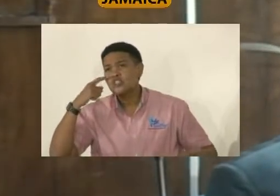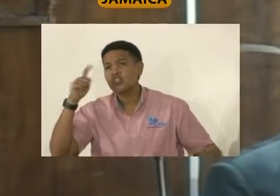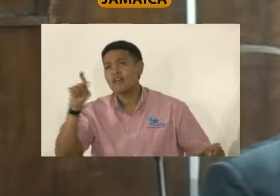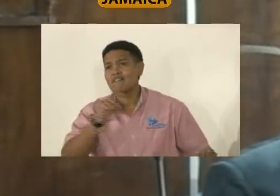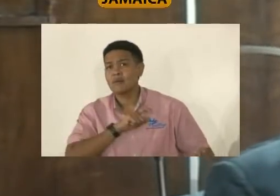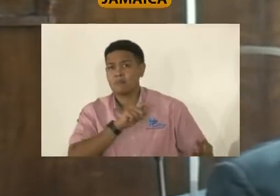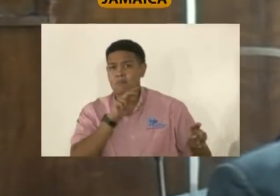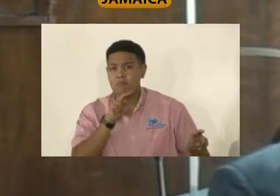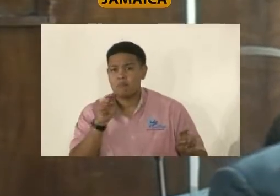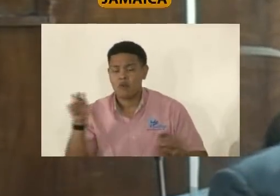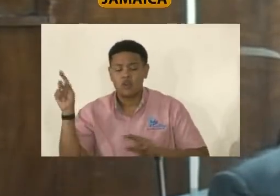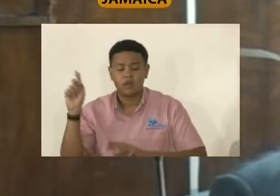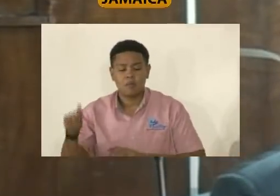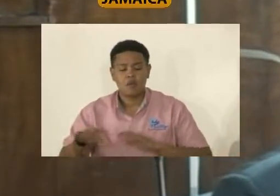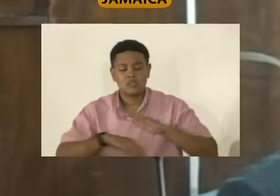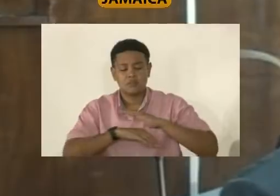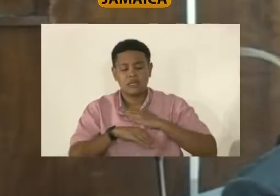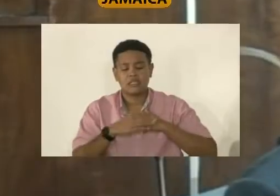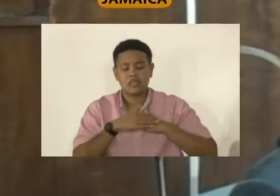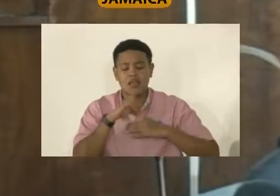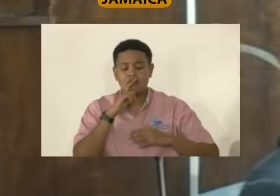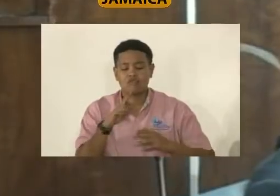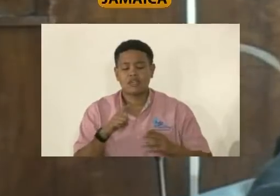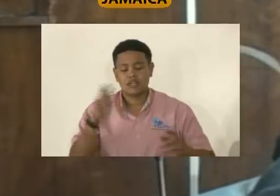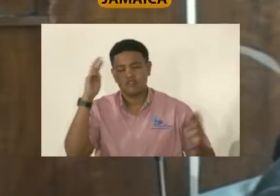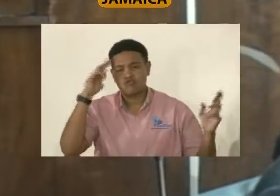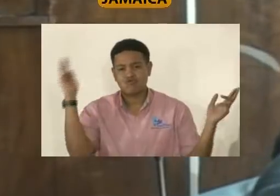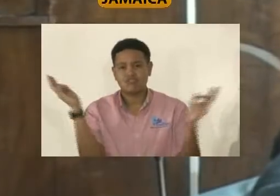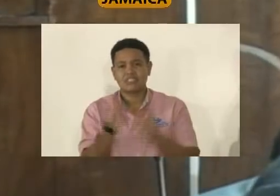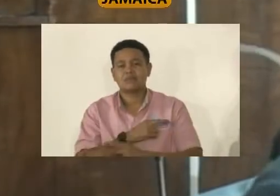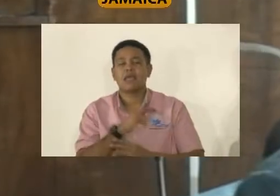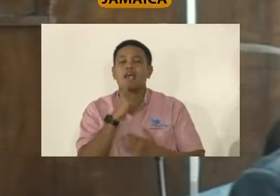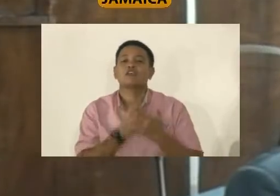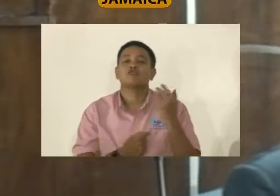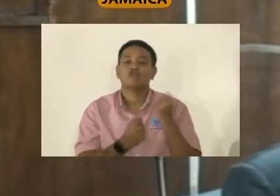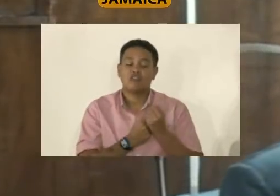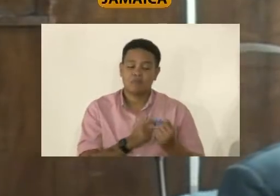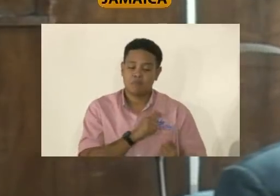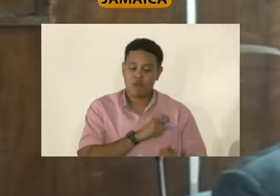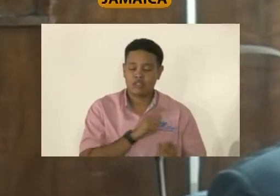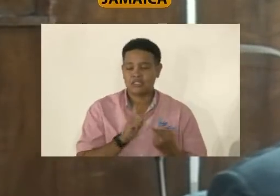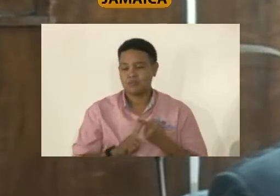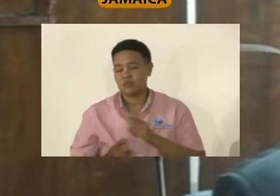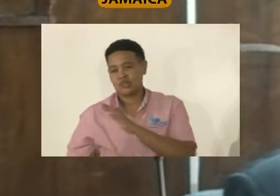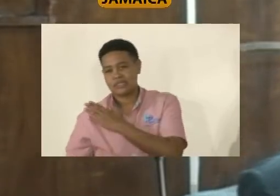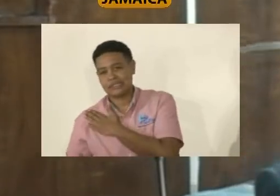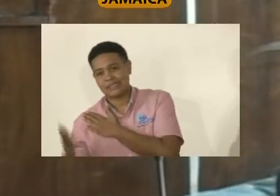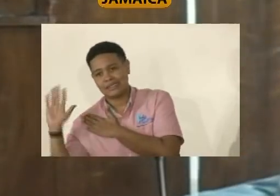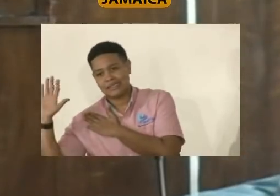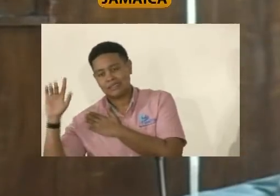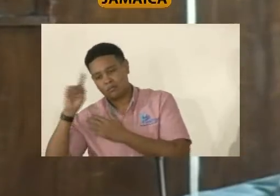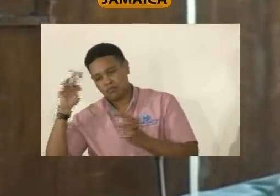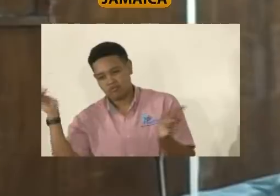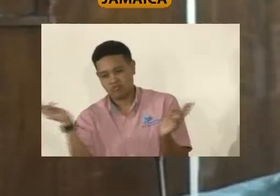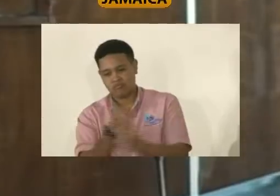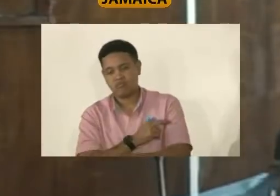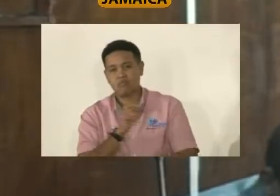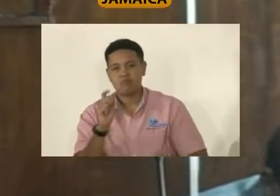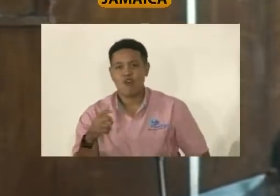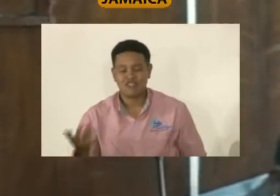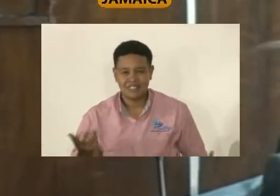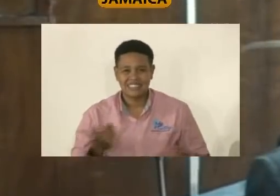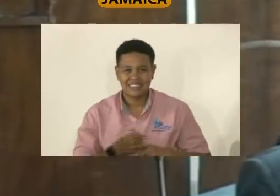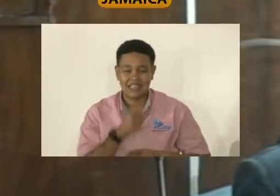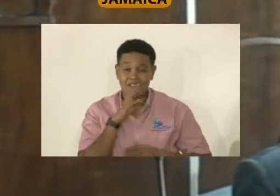policing must be based on mutual respect and trust between police and citizens.